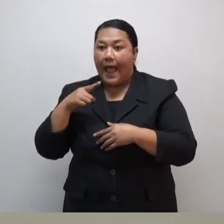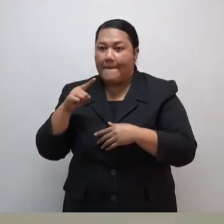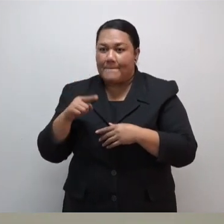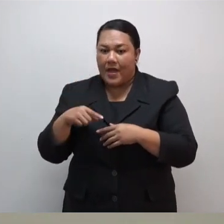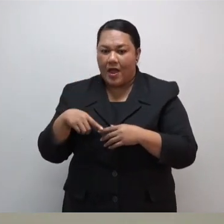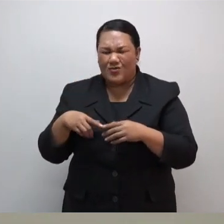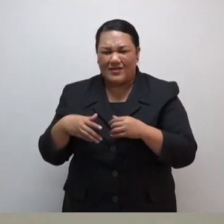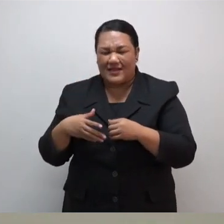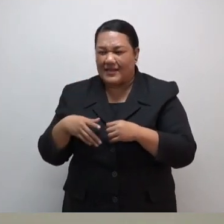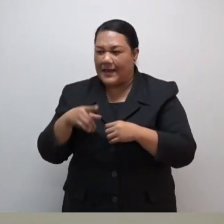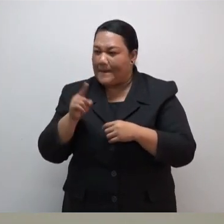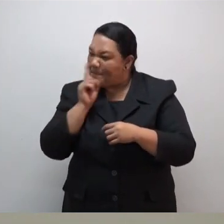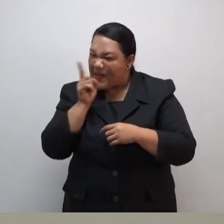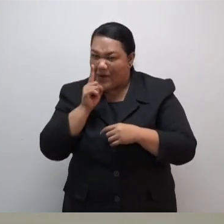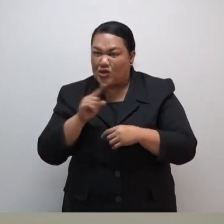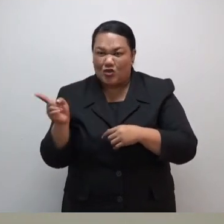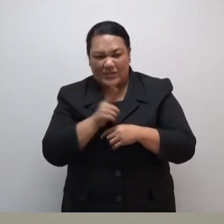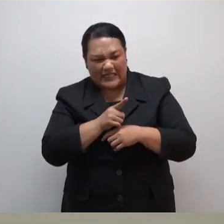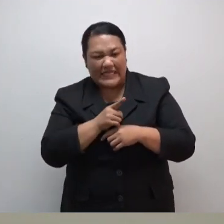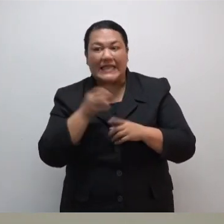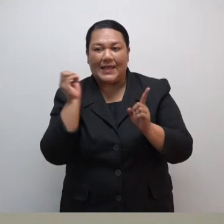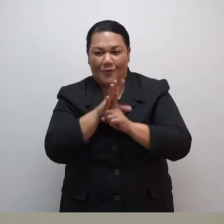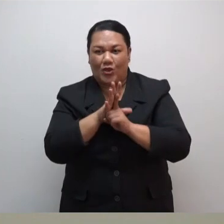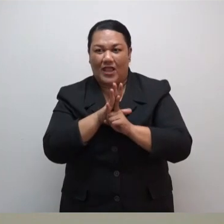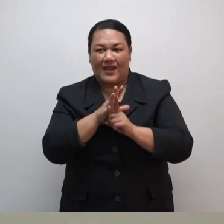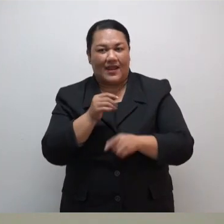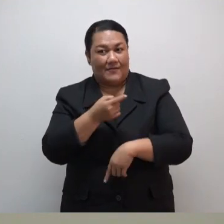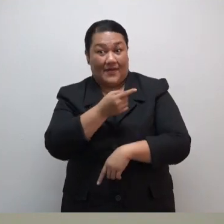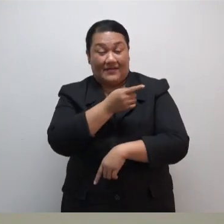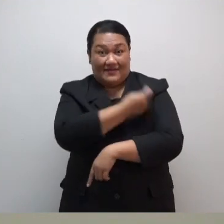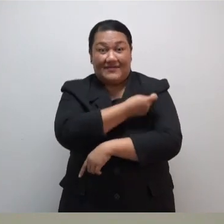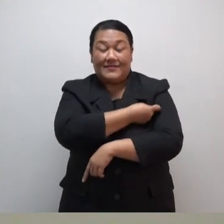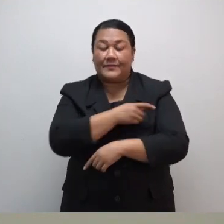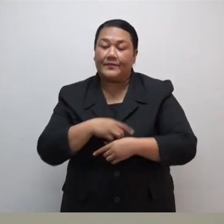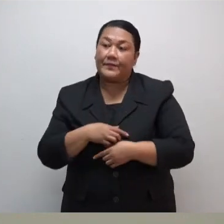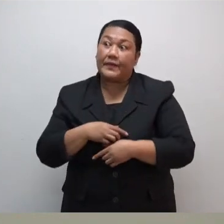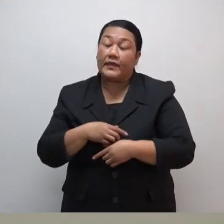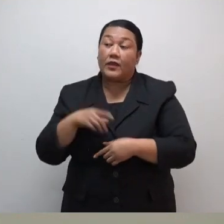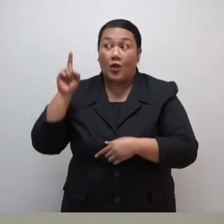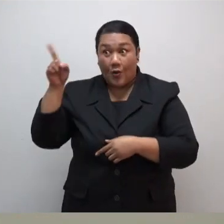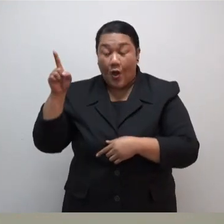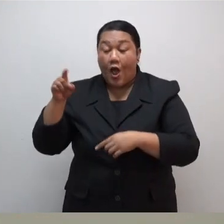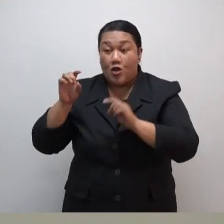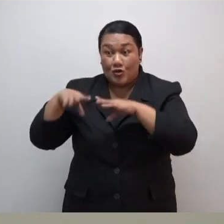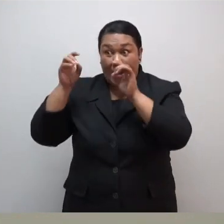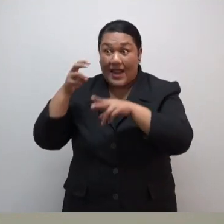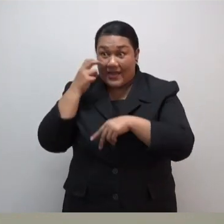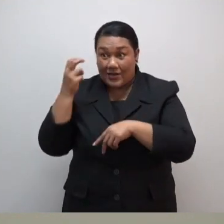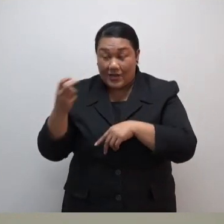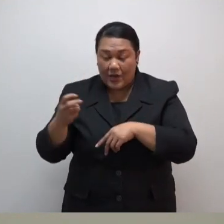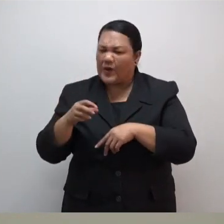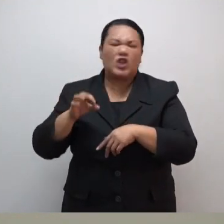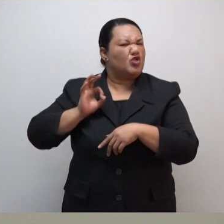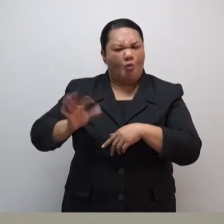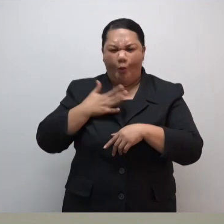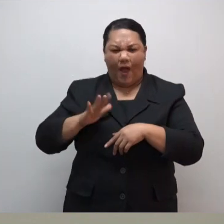basis. So the fundamental issue is this. An Australian tourist will not want to come to